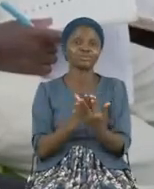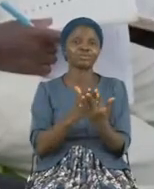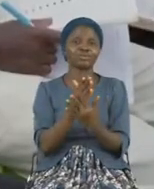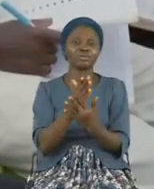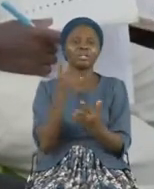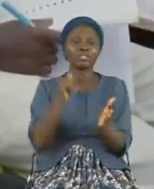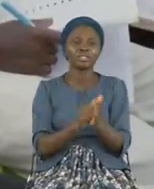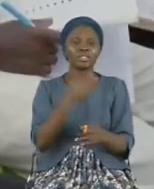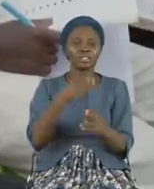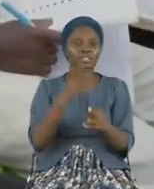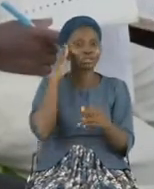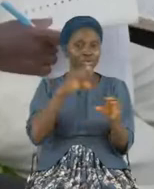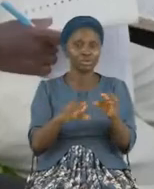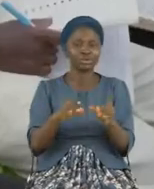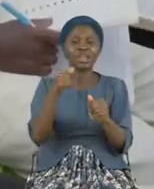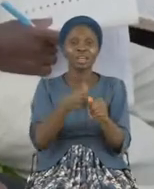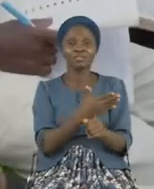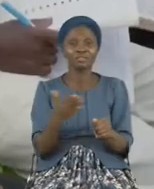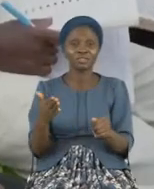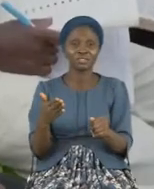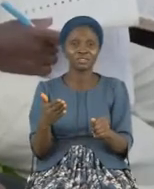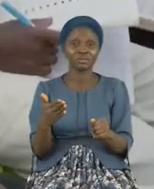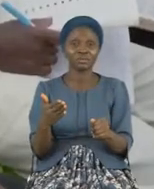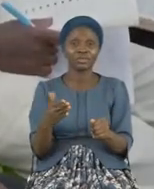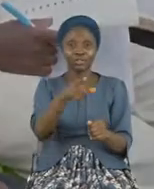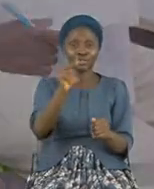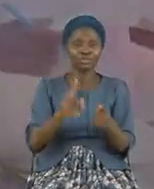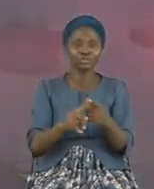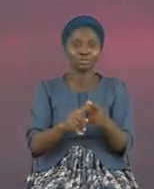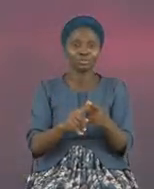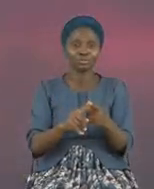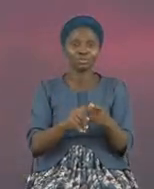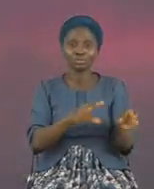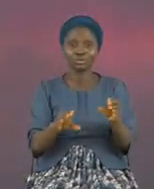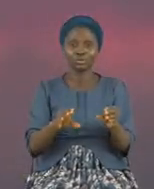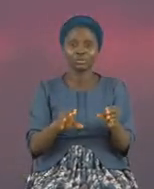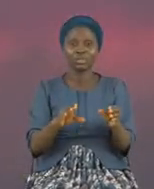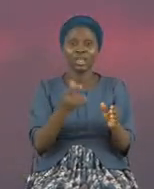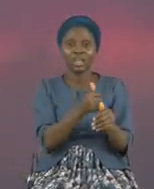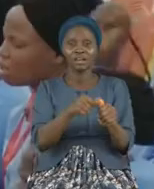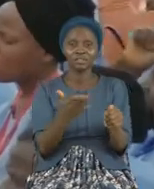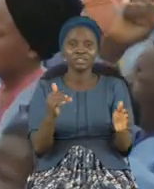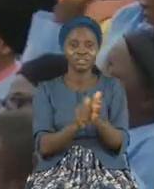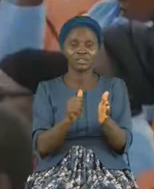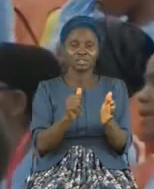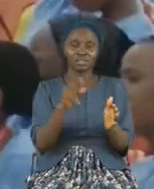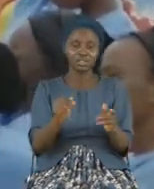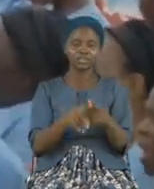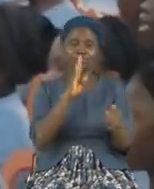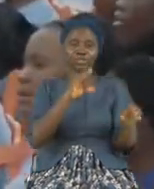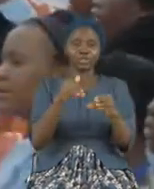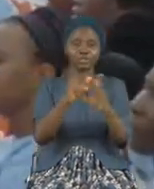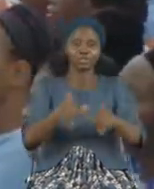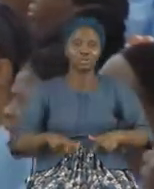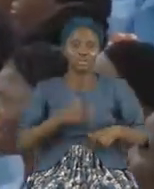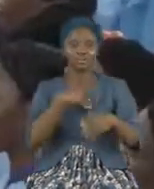do everything there is to be done in your life, in your family, in Jesus' name. In